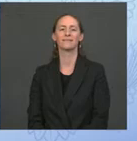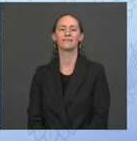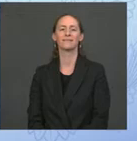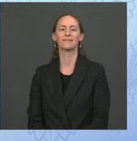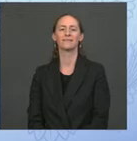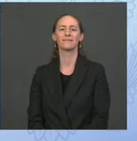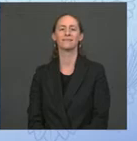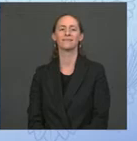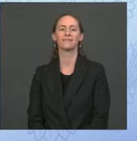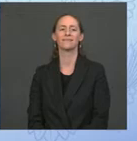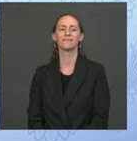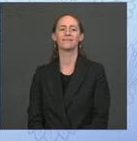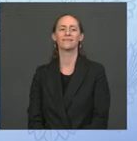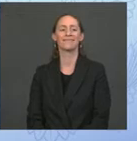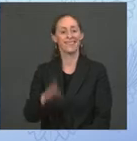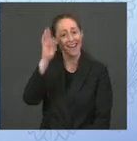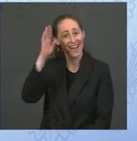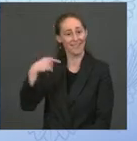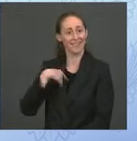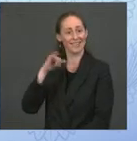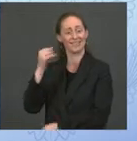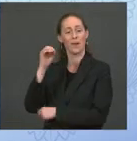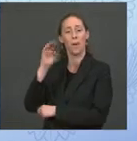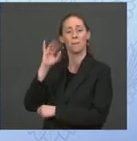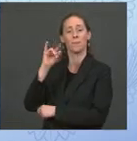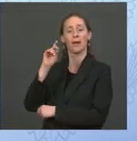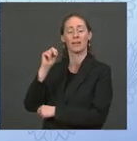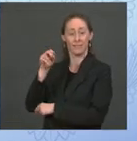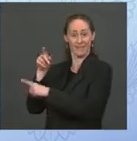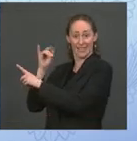My name's Joe Biden. I'm Jill's husband.